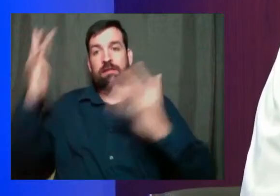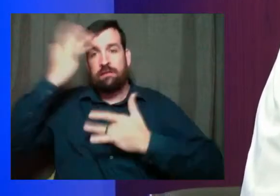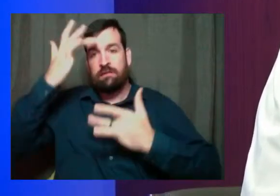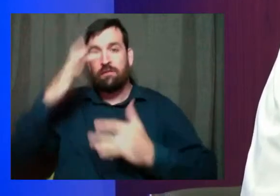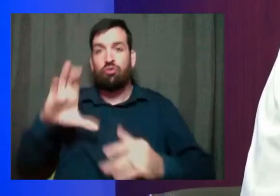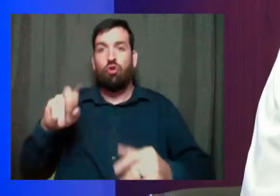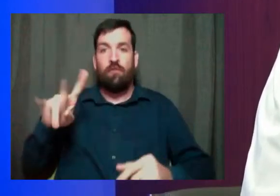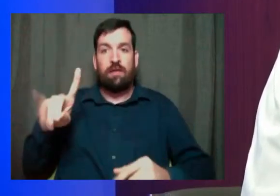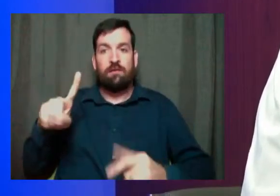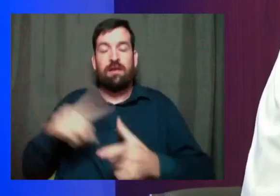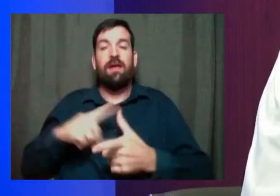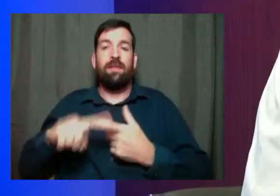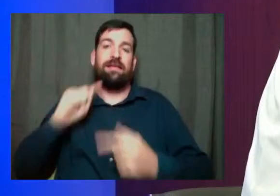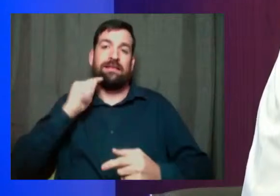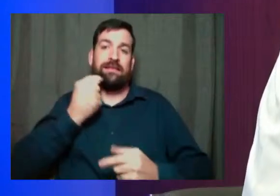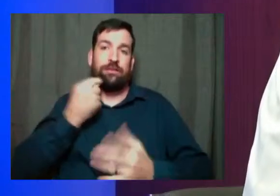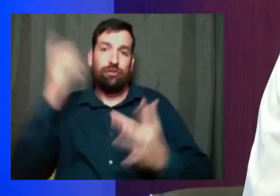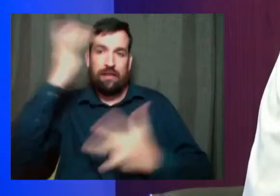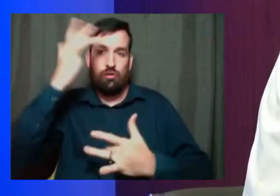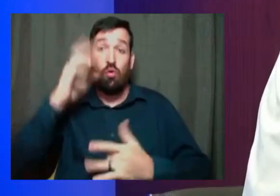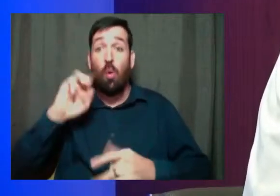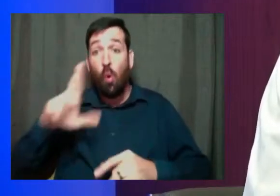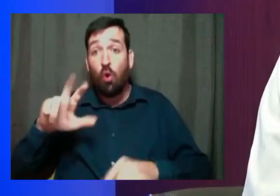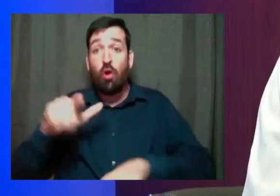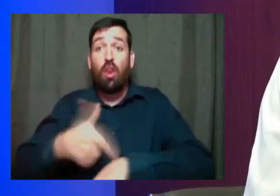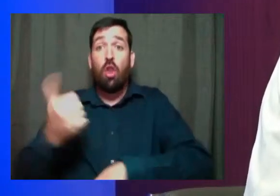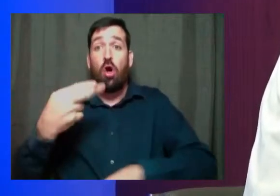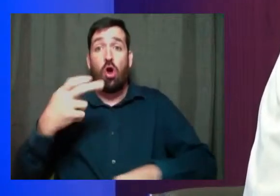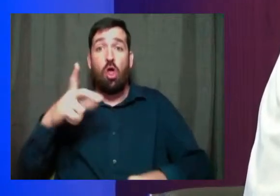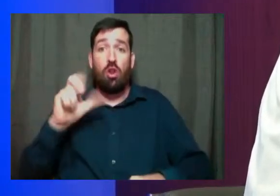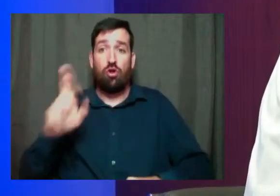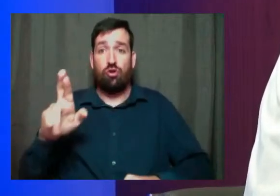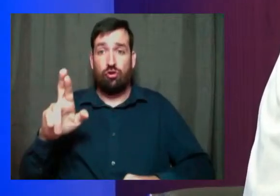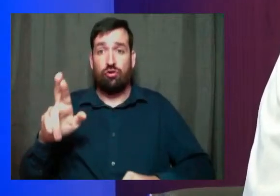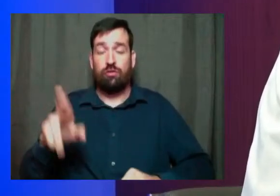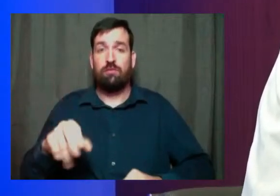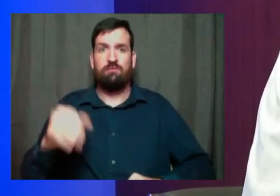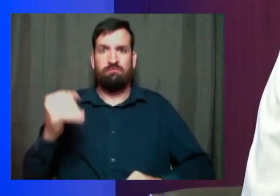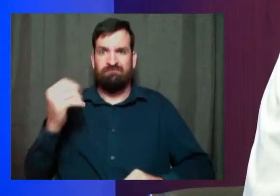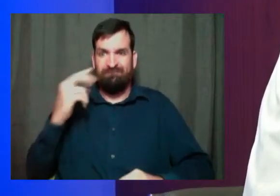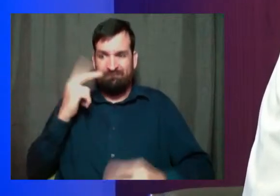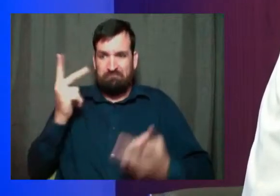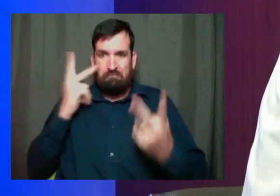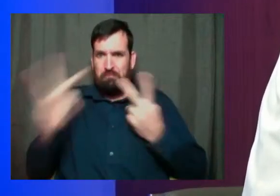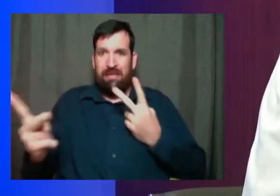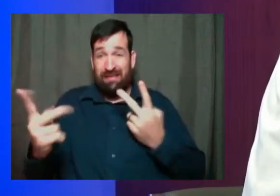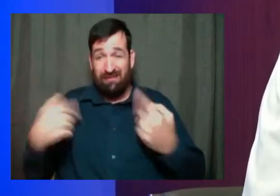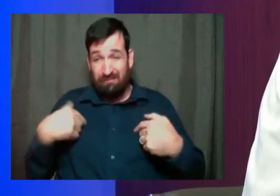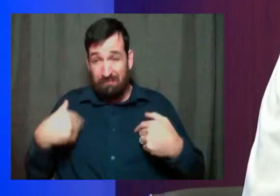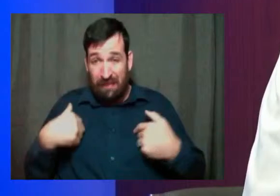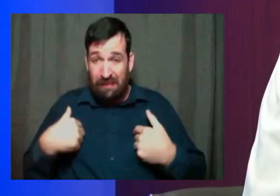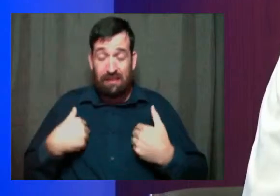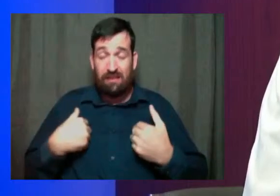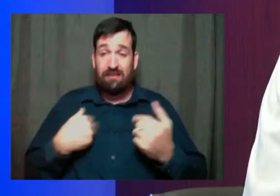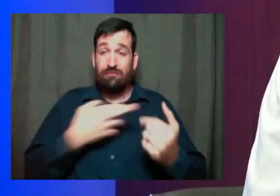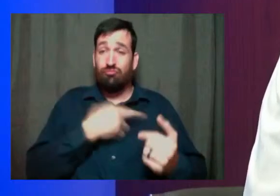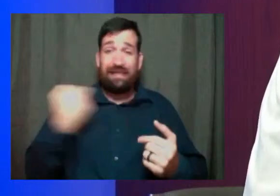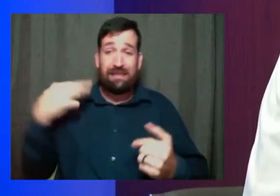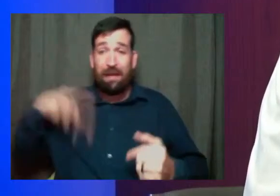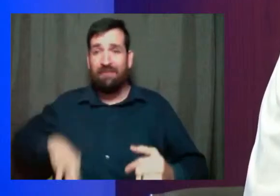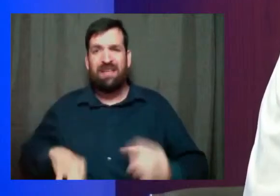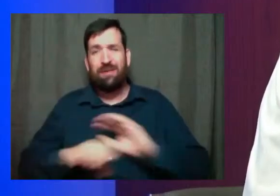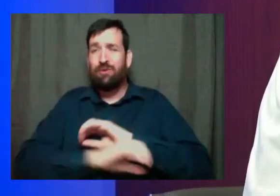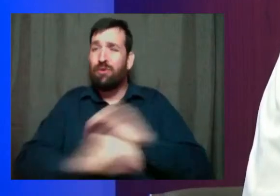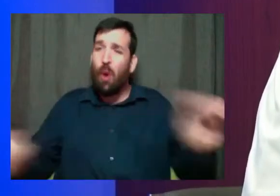getting seriously ill or having long-haul symptoms. So if you just look at it, the risk-benefit analysis, there's just no question which